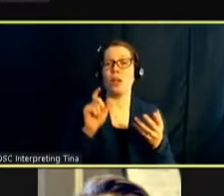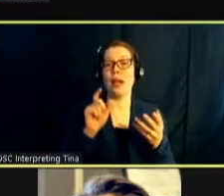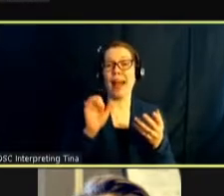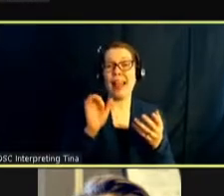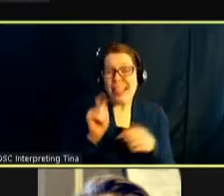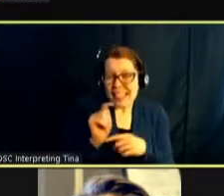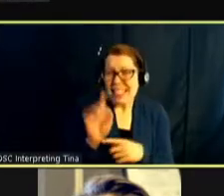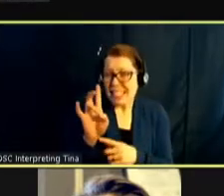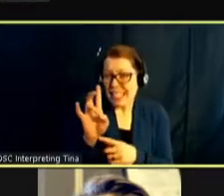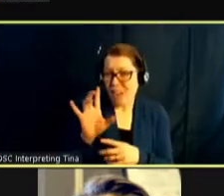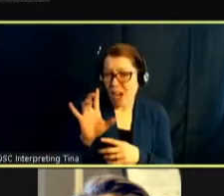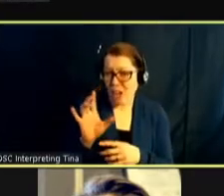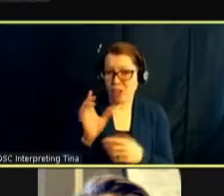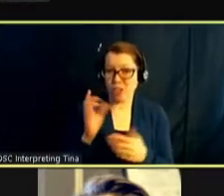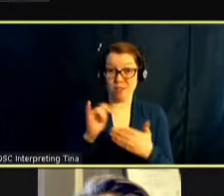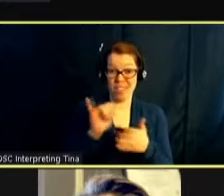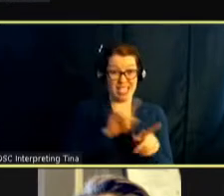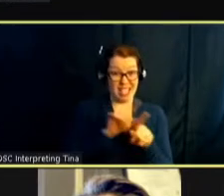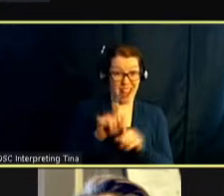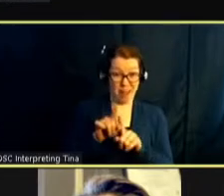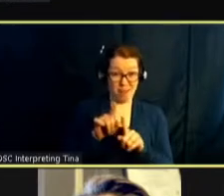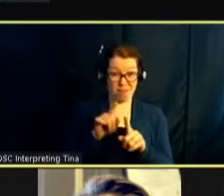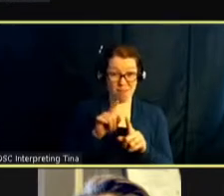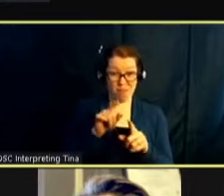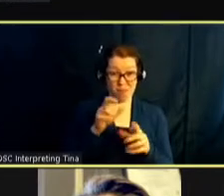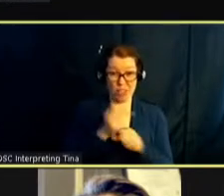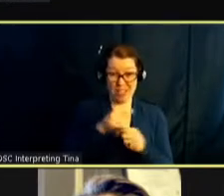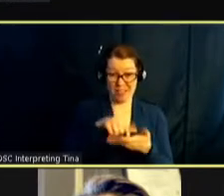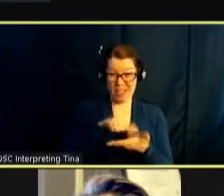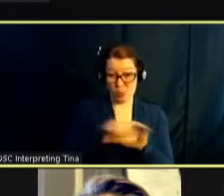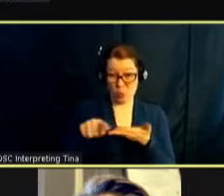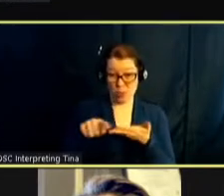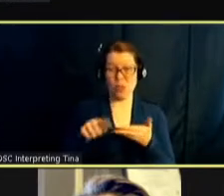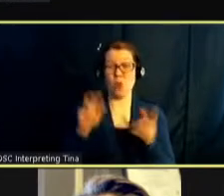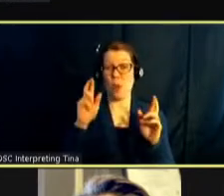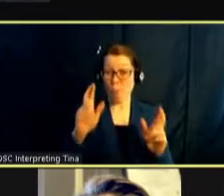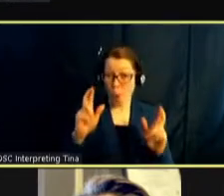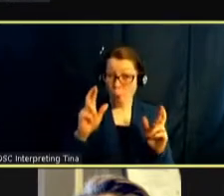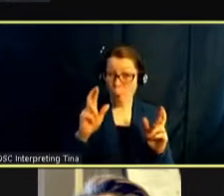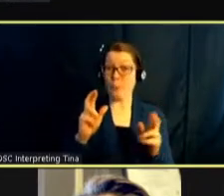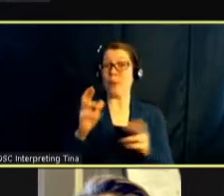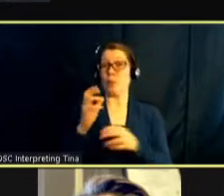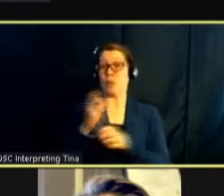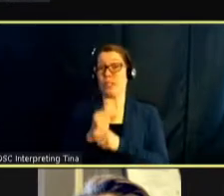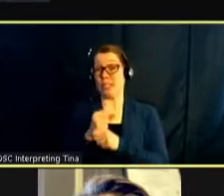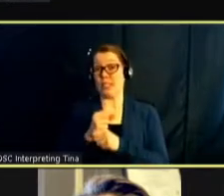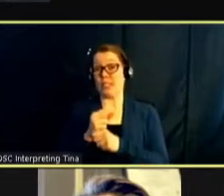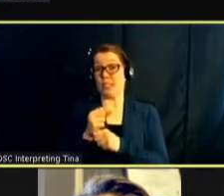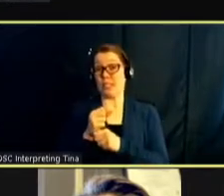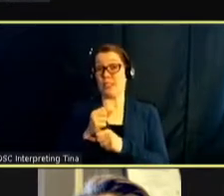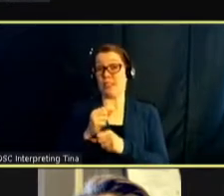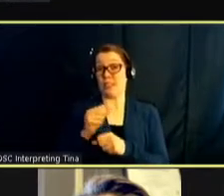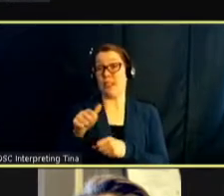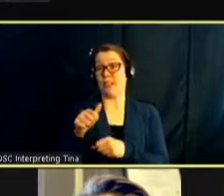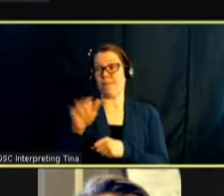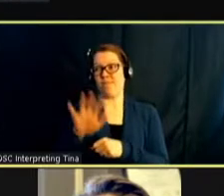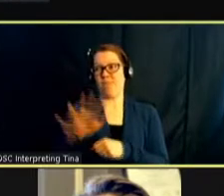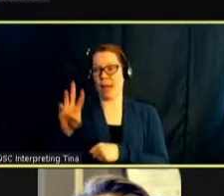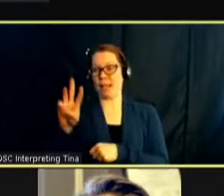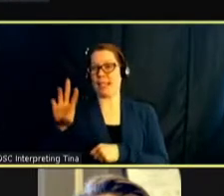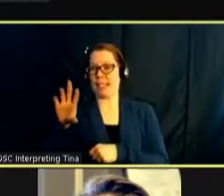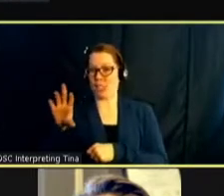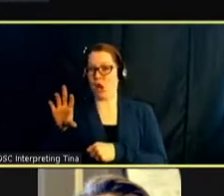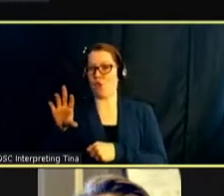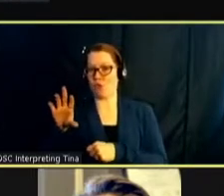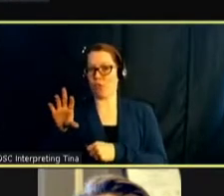700 that we've gotten this week. And then that means that we can do another 700 or another 600